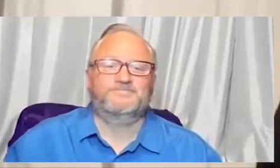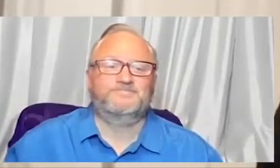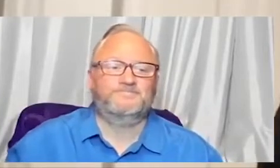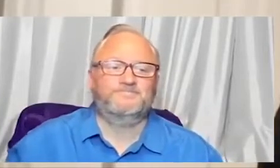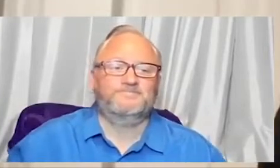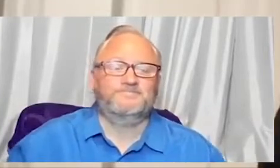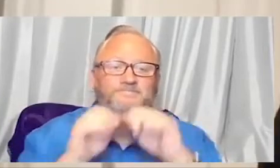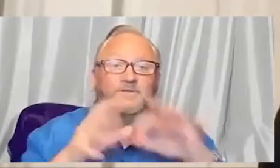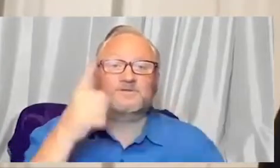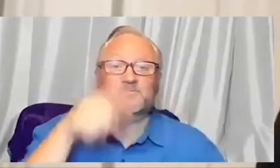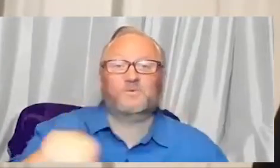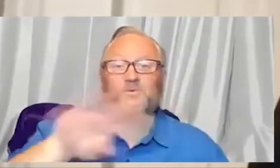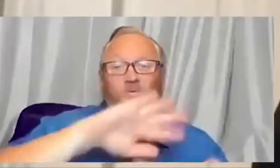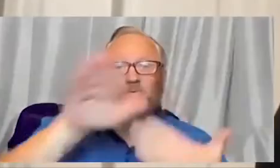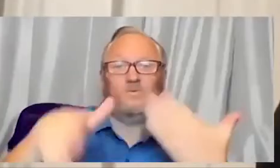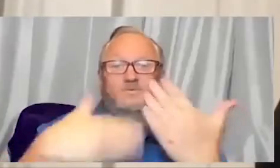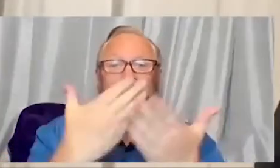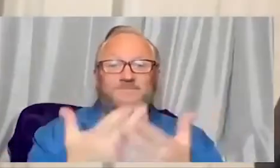Blessings to you all.